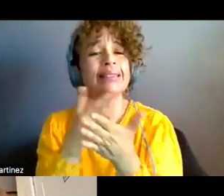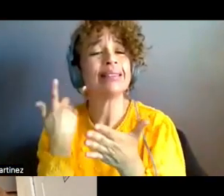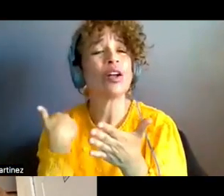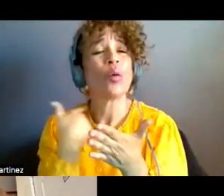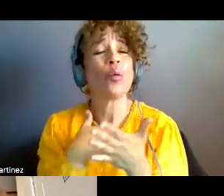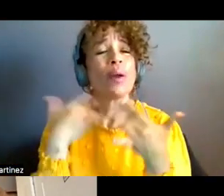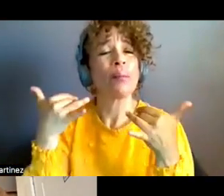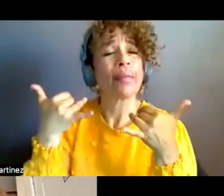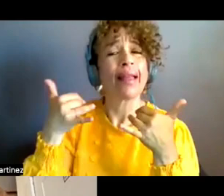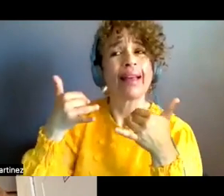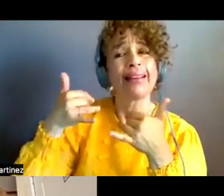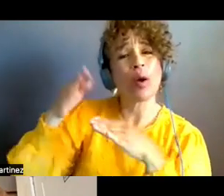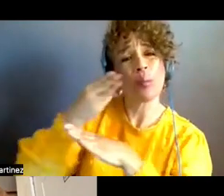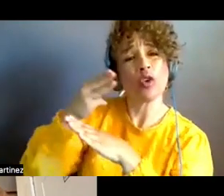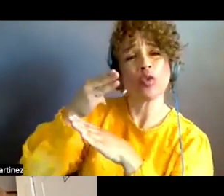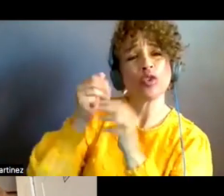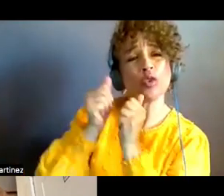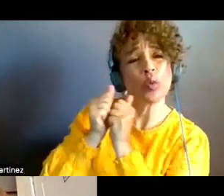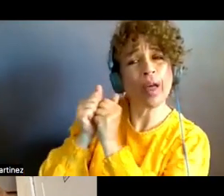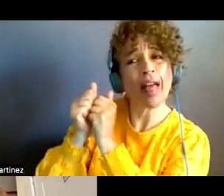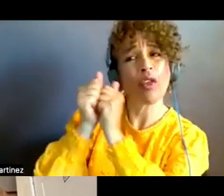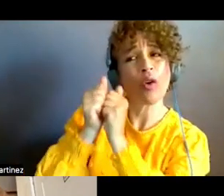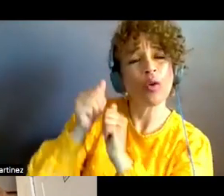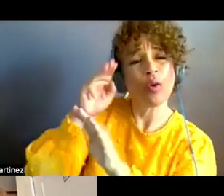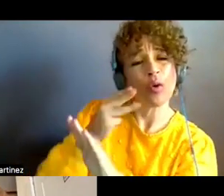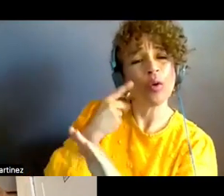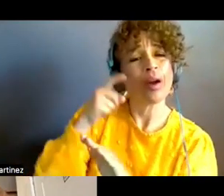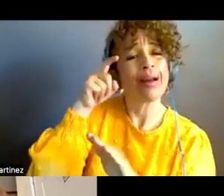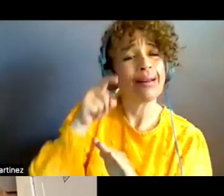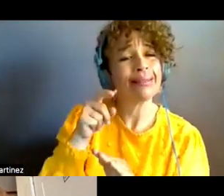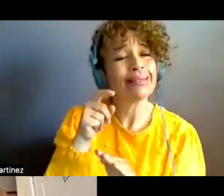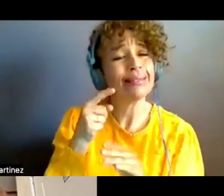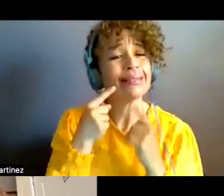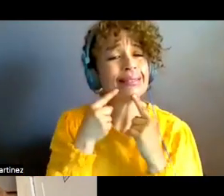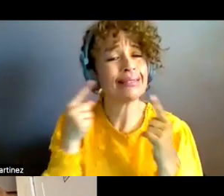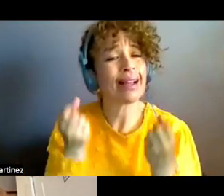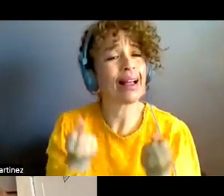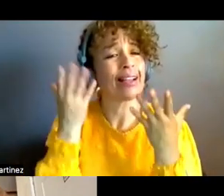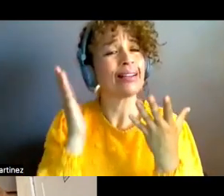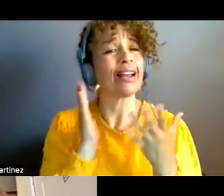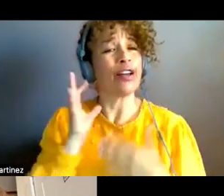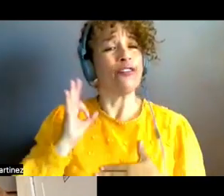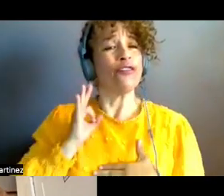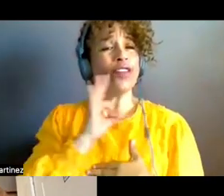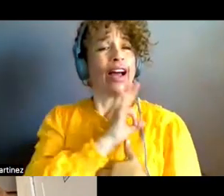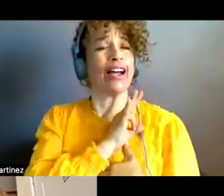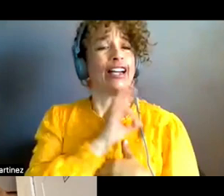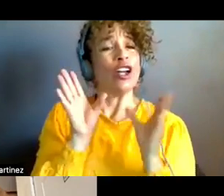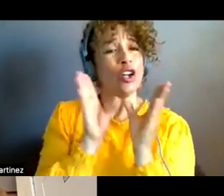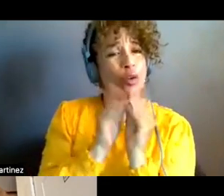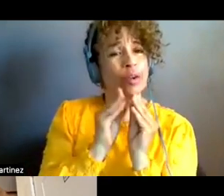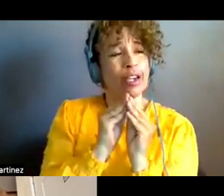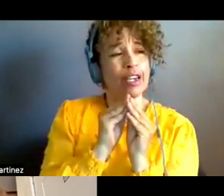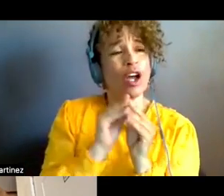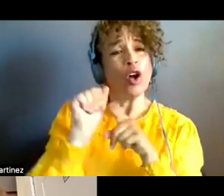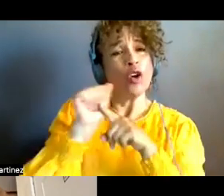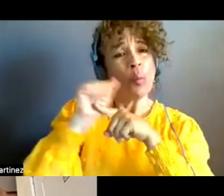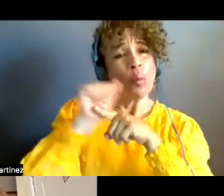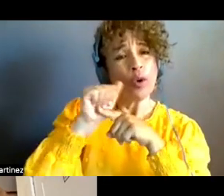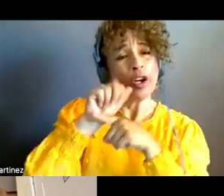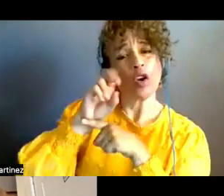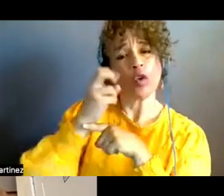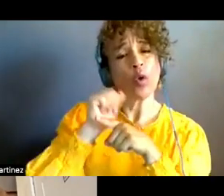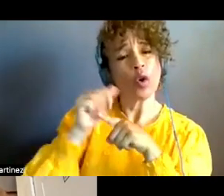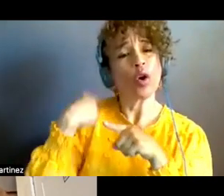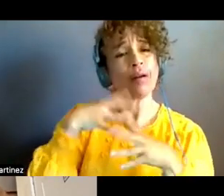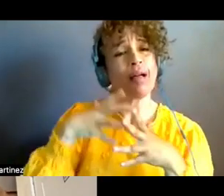together. And so maybe I shouldn't announce this, but a lot of our faculty meetings consist of rehearsals, you know, so we're rehearsing and we